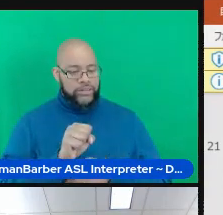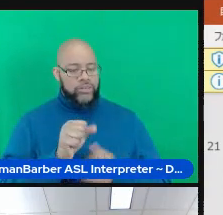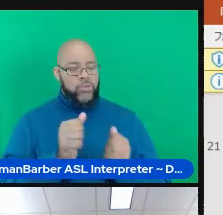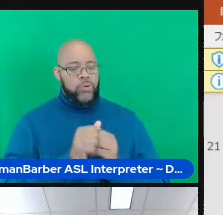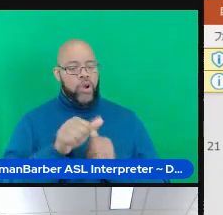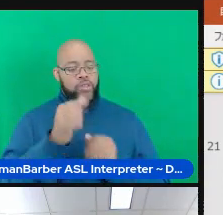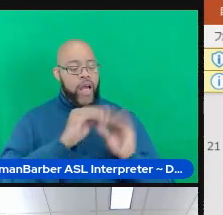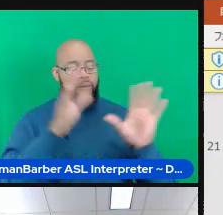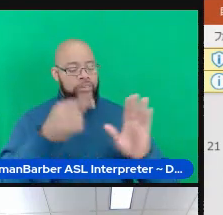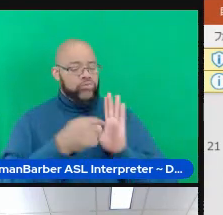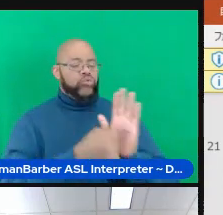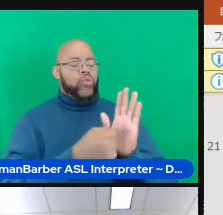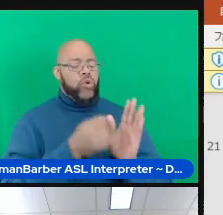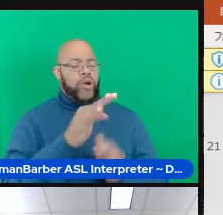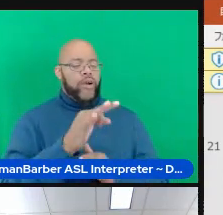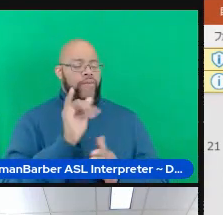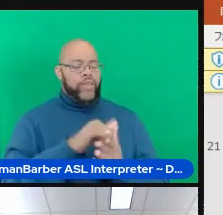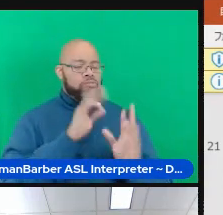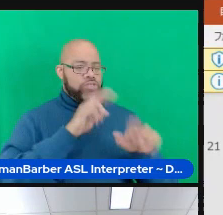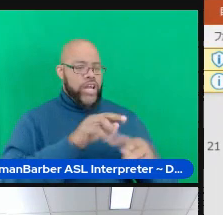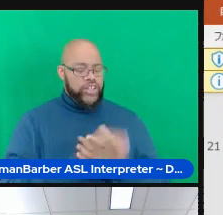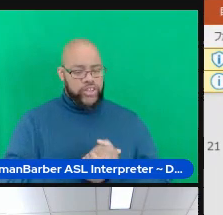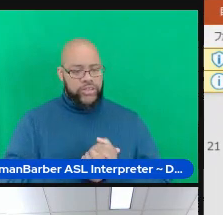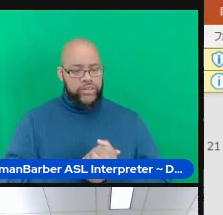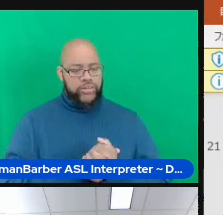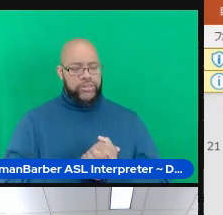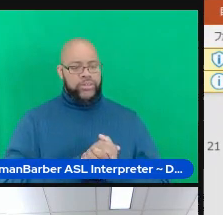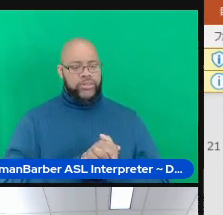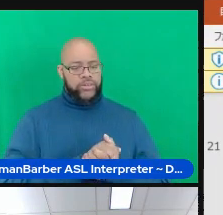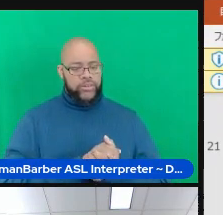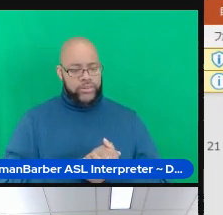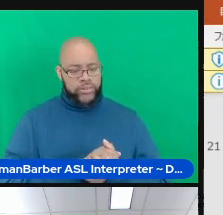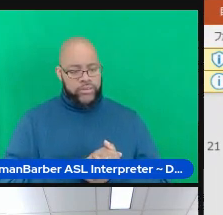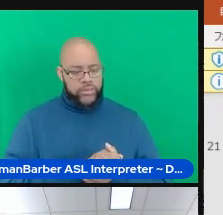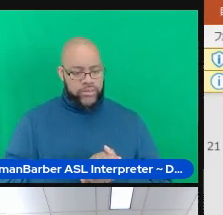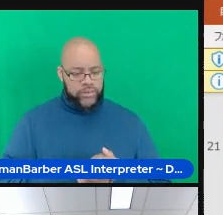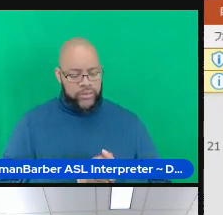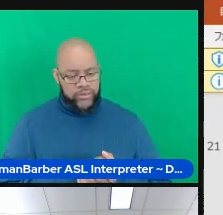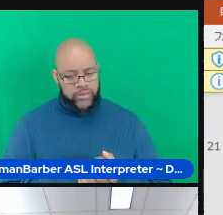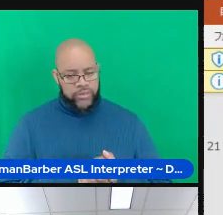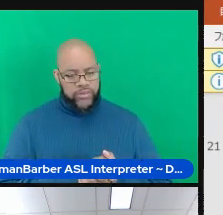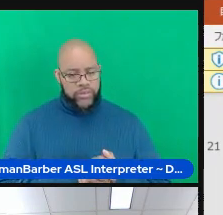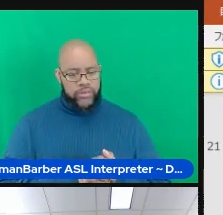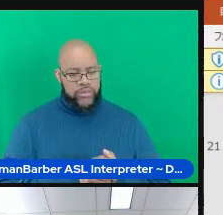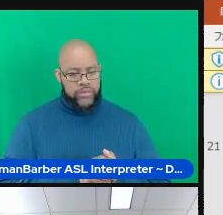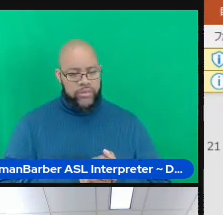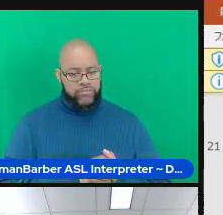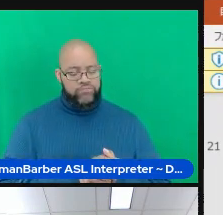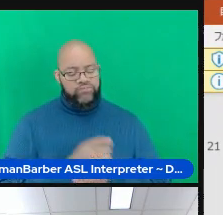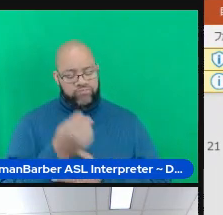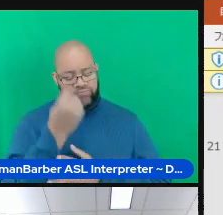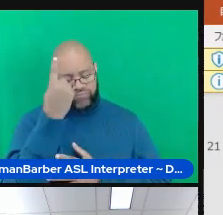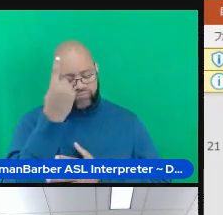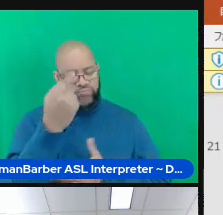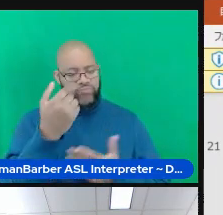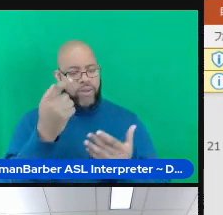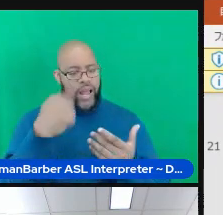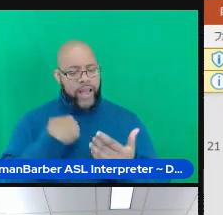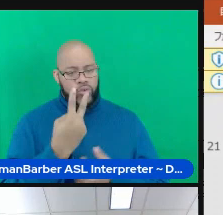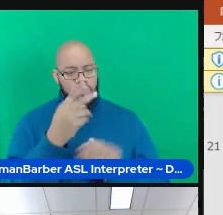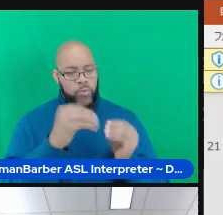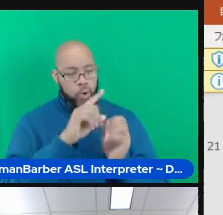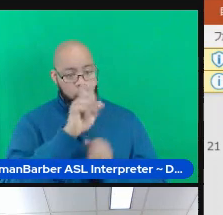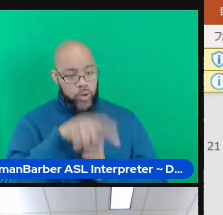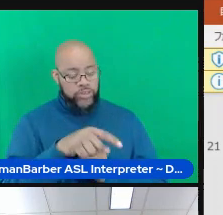obvious signs of anaphylactic reaction. Okay, got it. We have two more questions